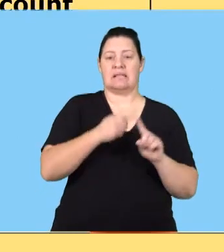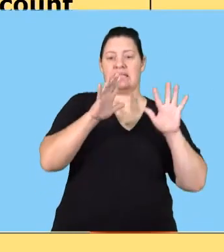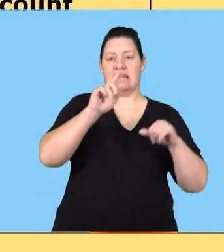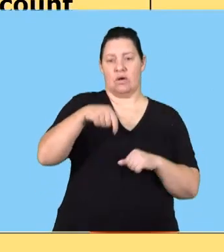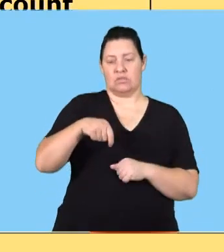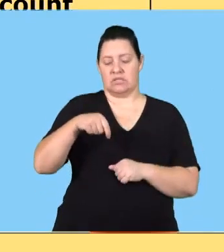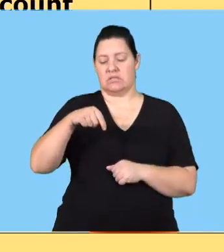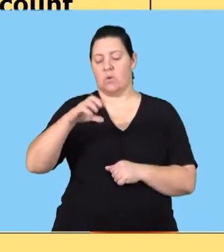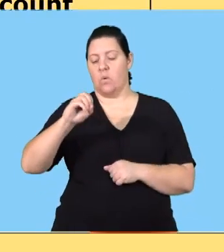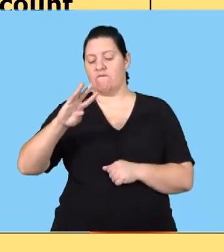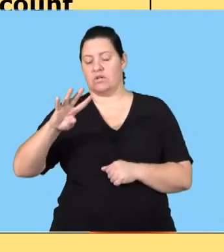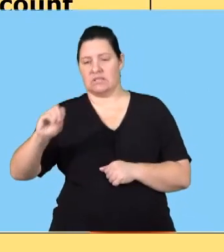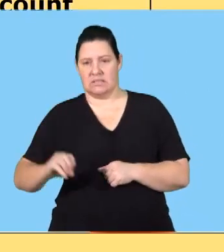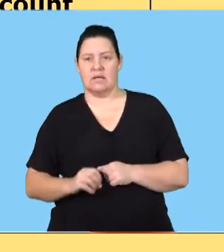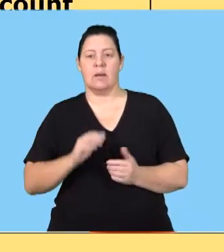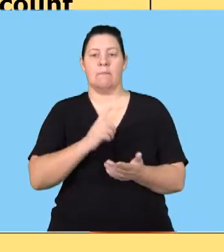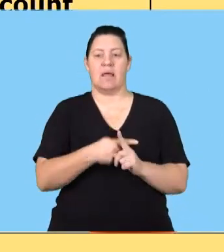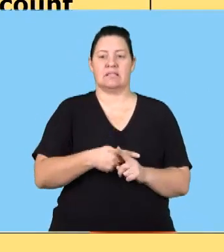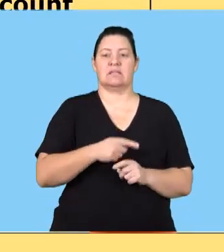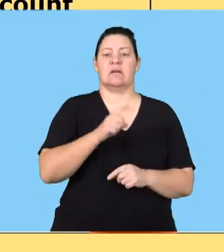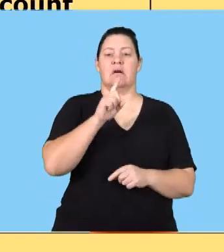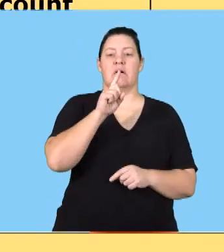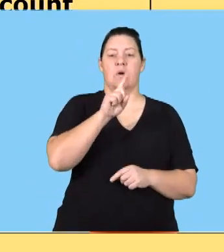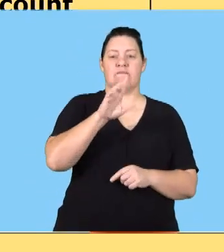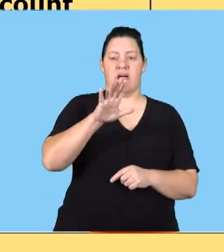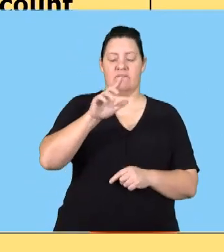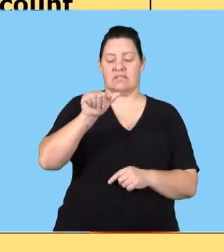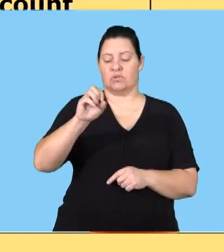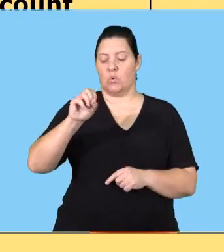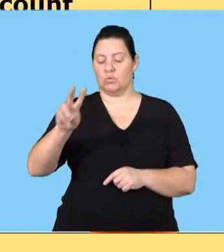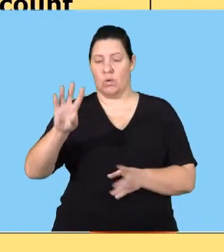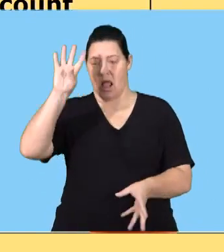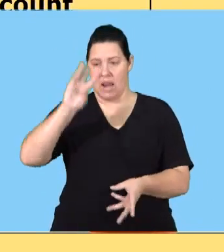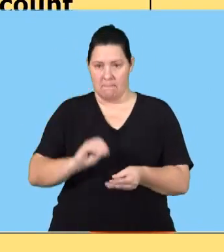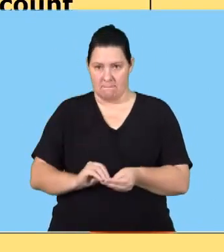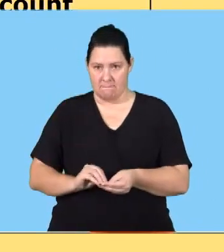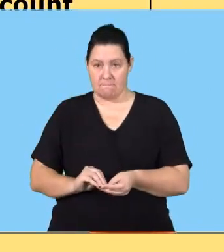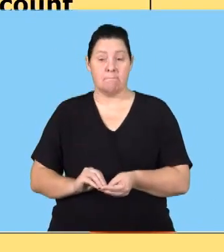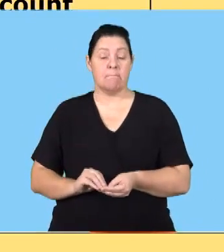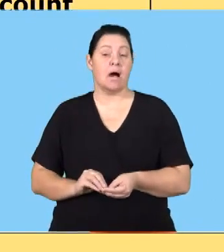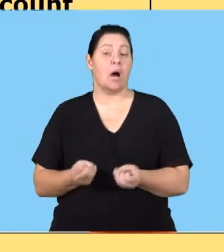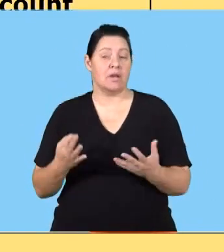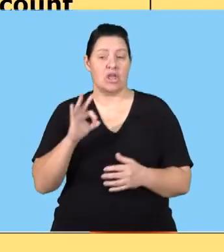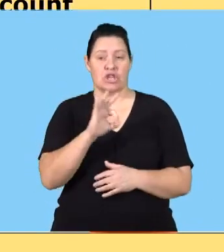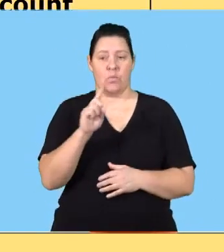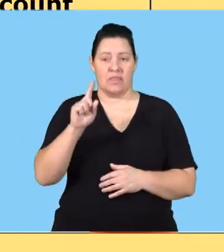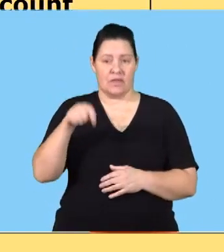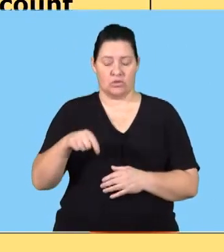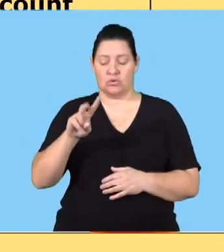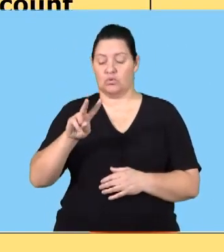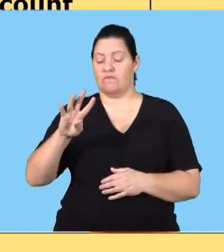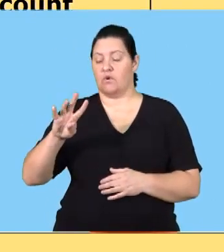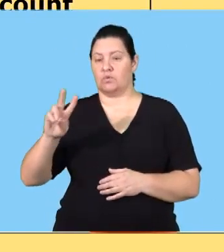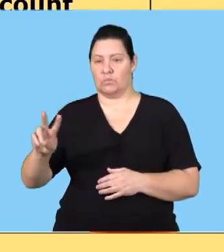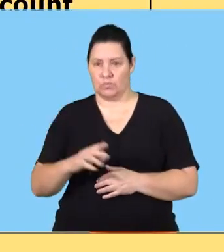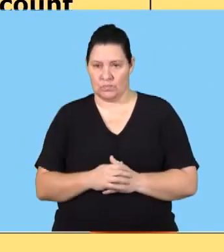plus 10,040 plus 15,602, it should give you an amount that is